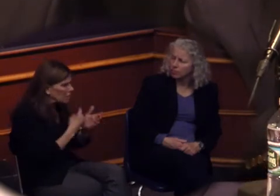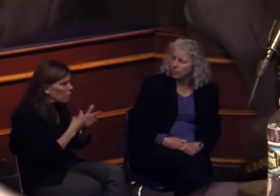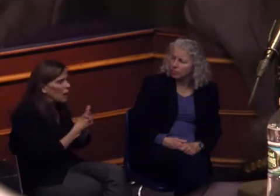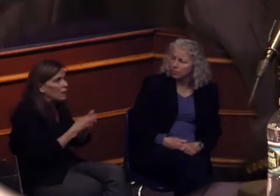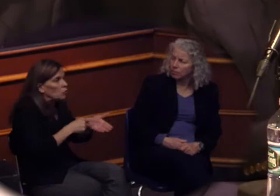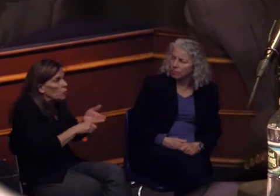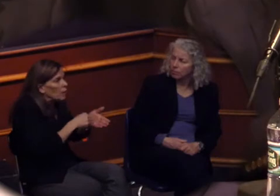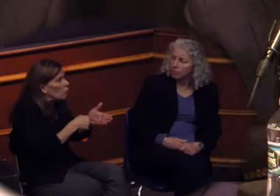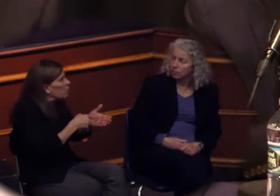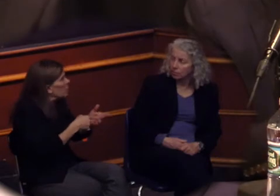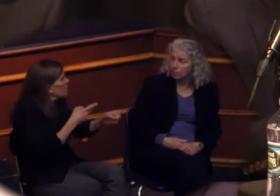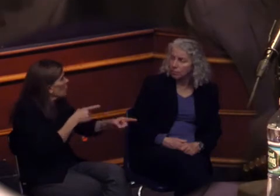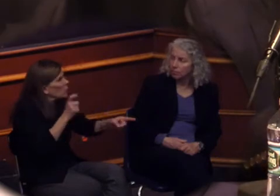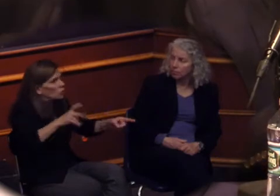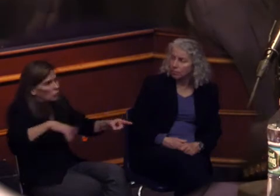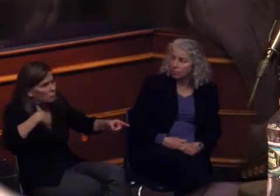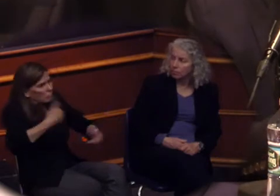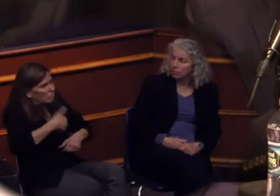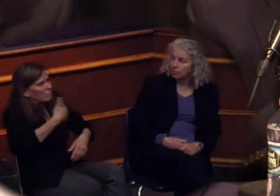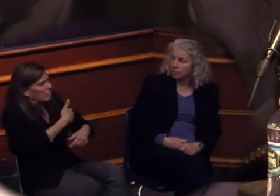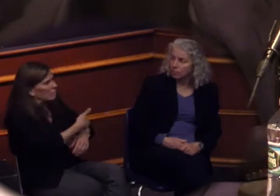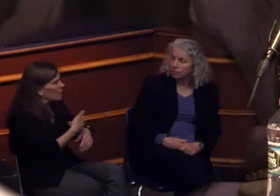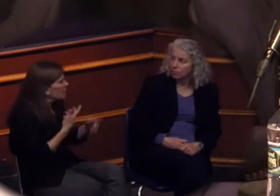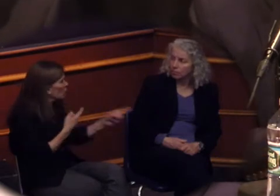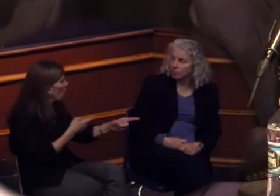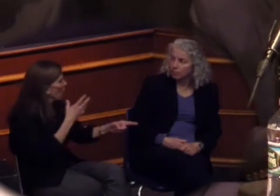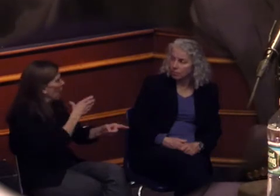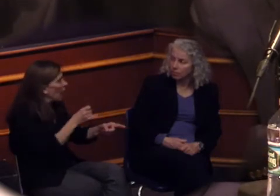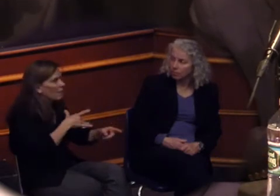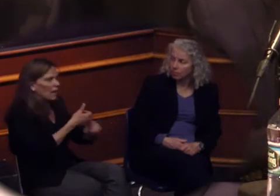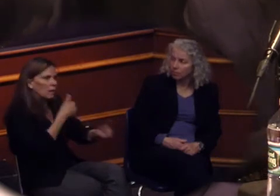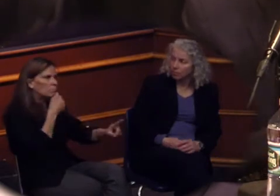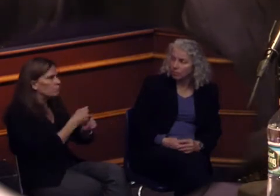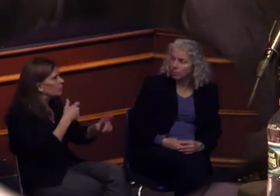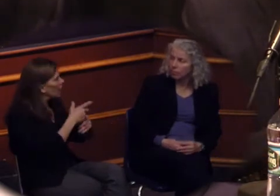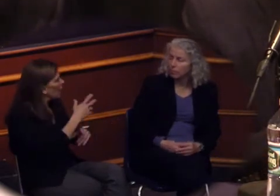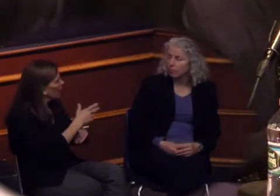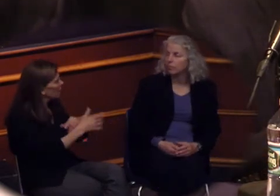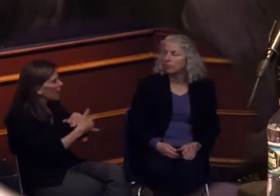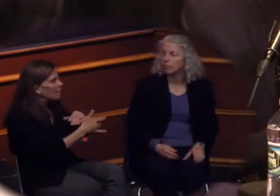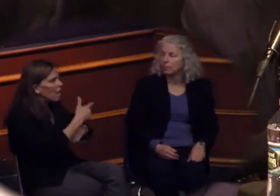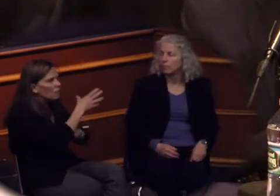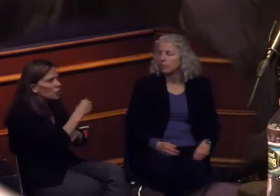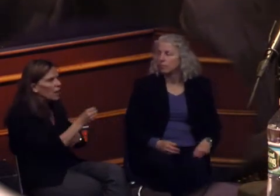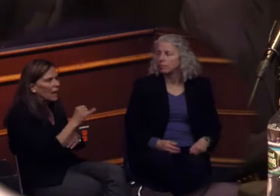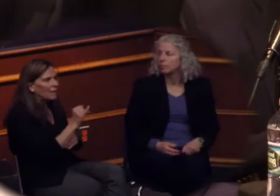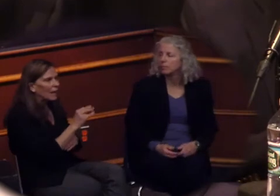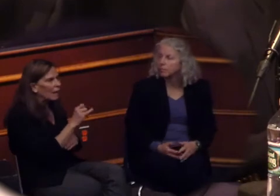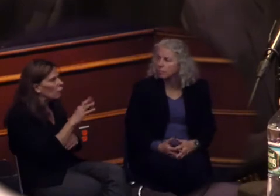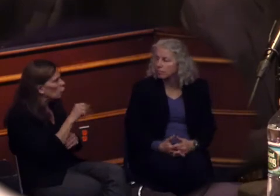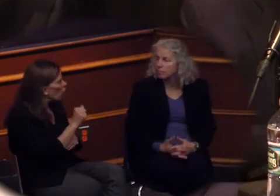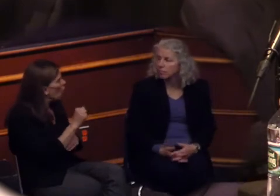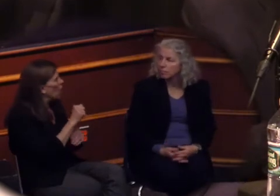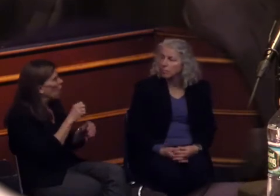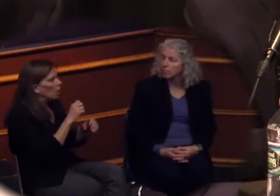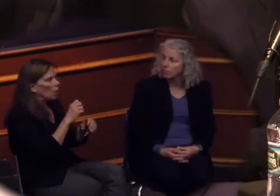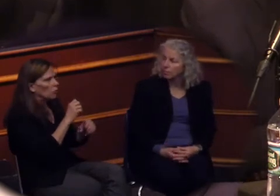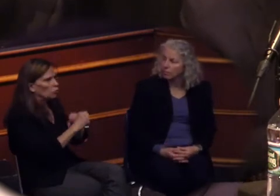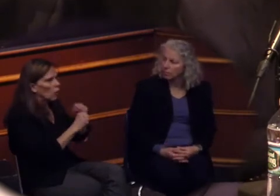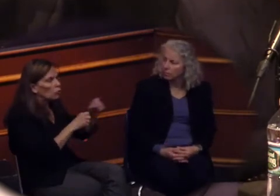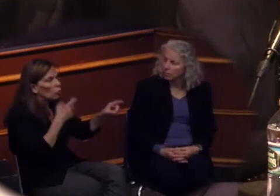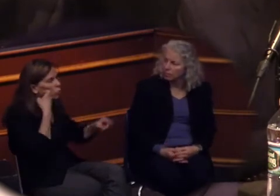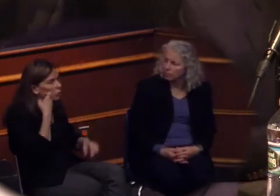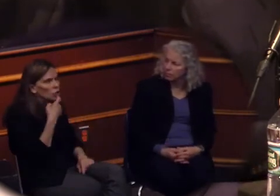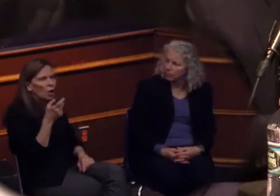investing in climate change resilience, technology, and infrastructure. We just went through several storms that have not only